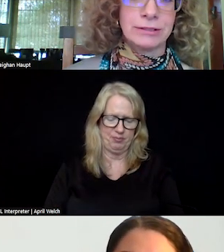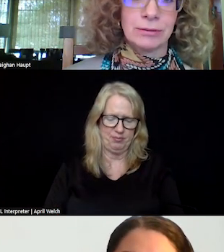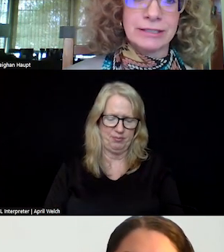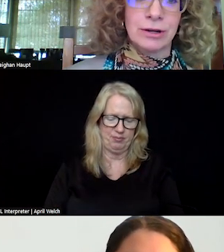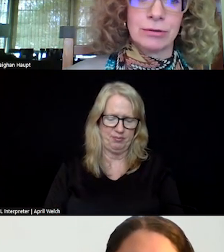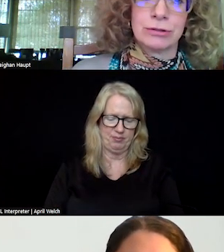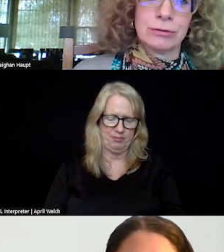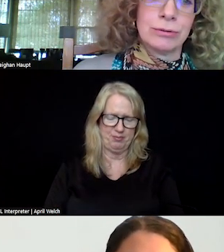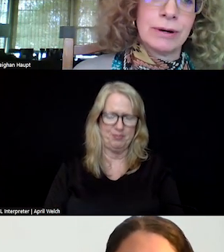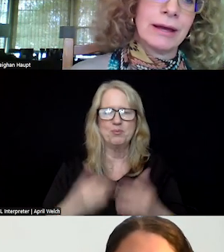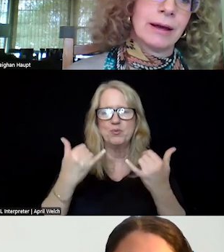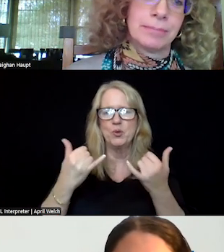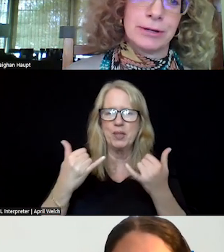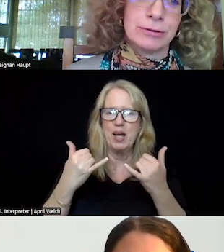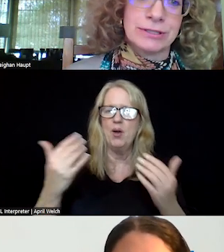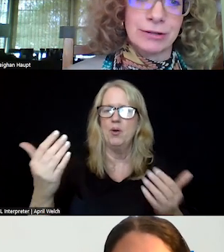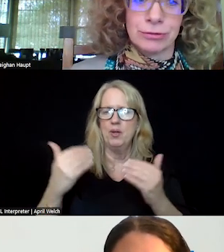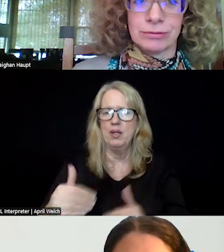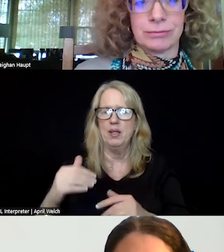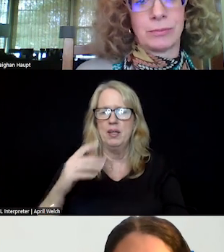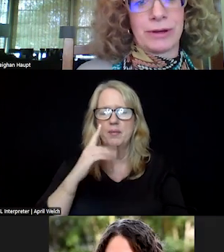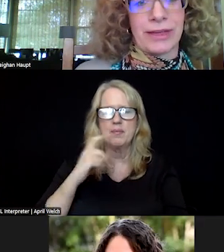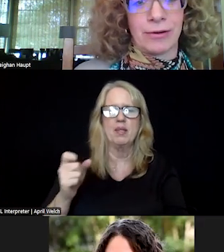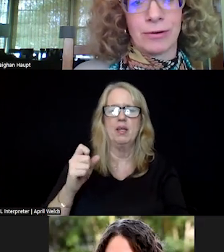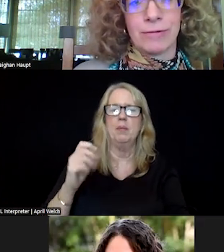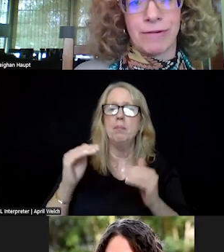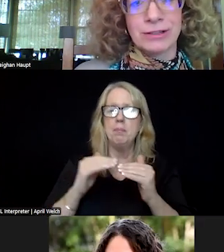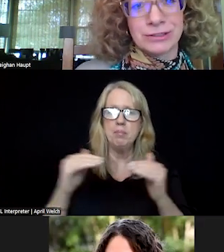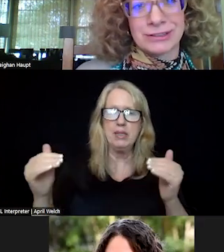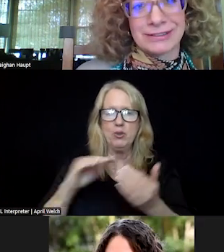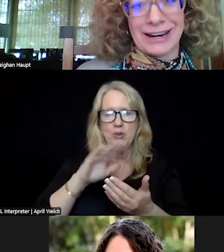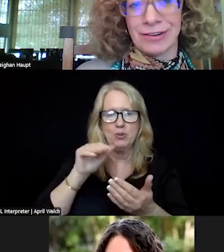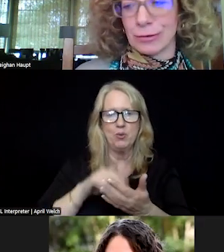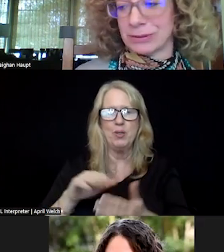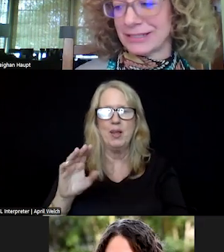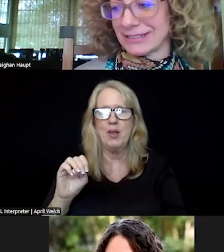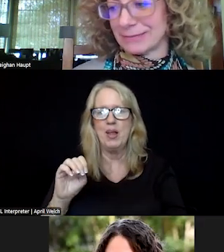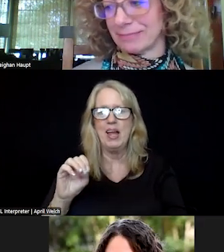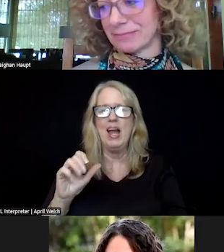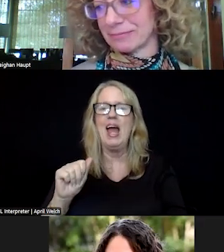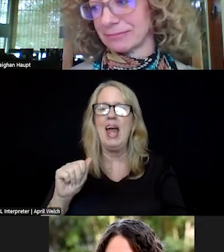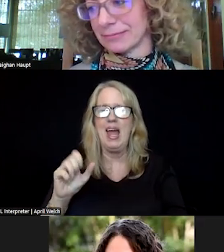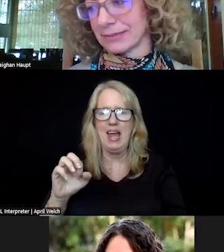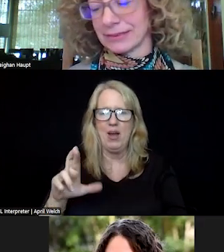Wonderful. And so let's go to Pure Central with Arrow Foster. Arrow, please.